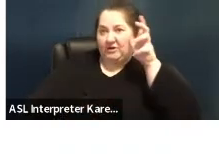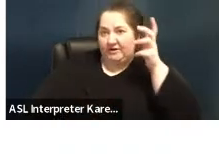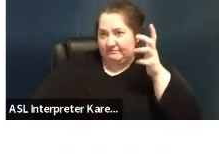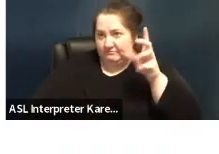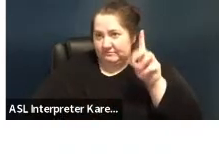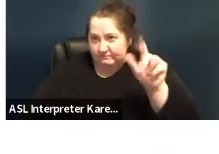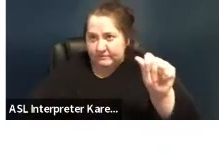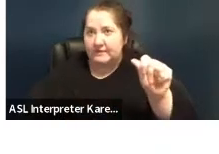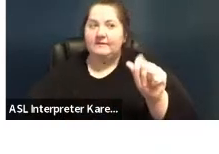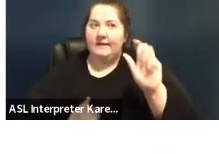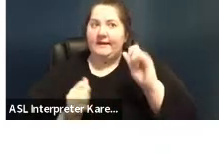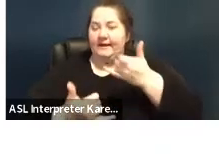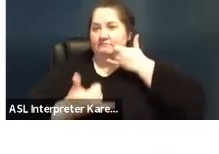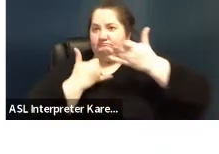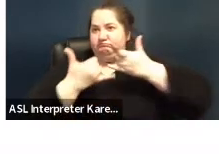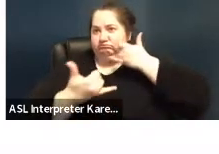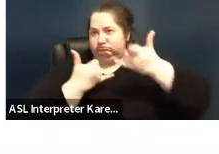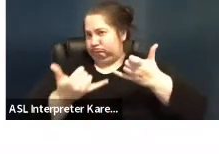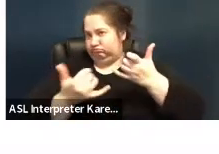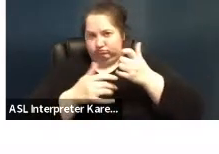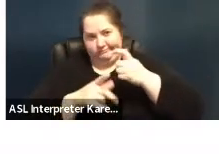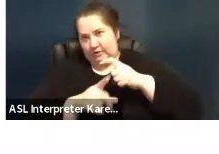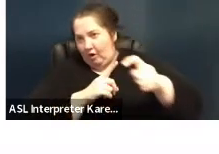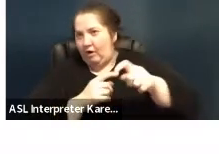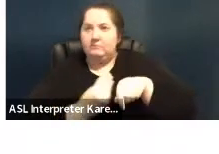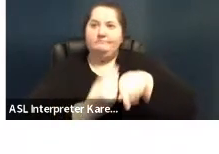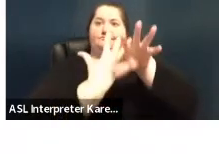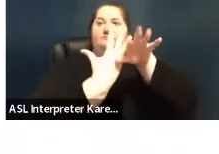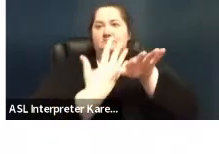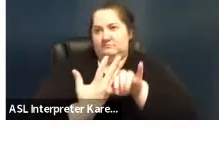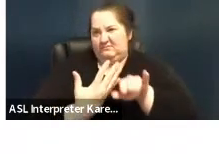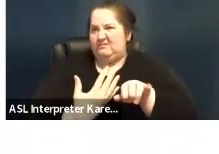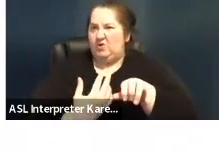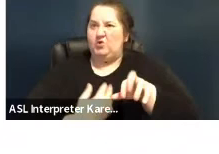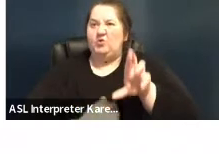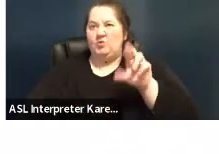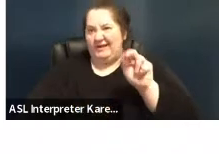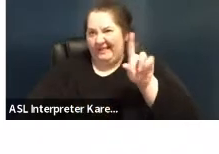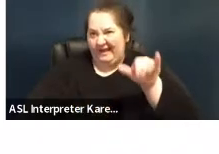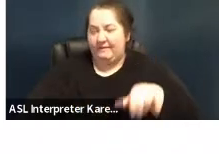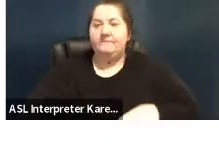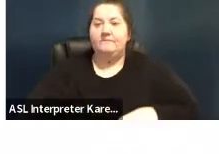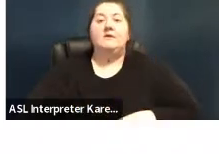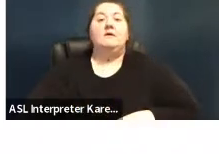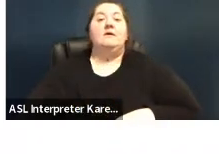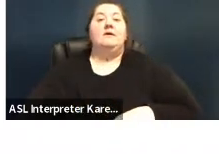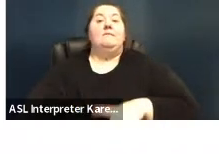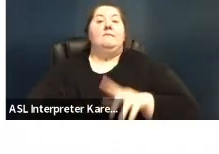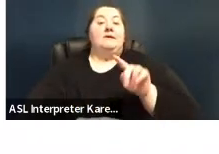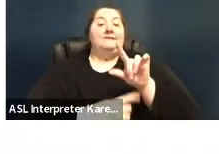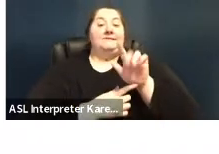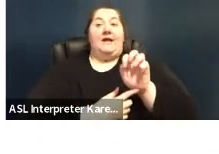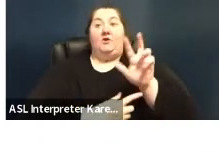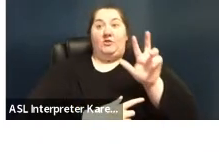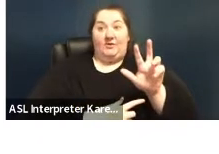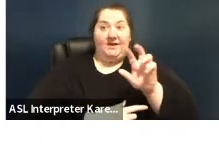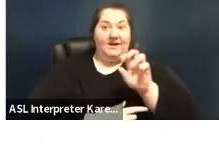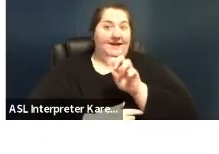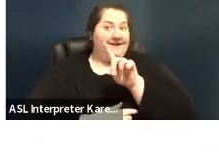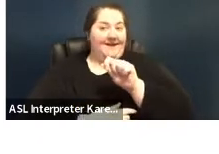calls on the network. But Title III nor the ADA does not cover telephone